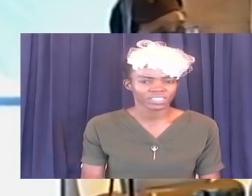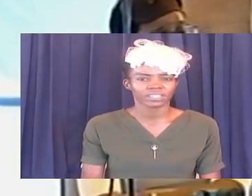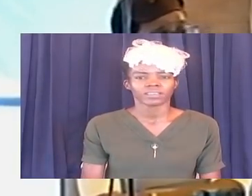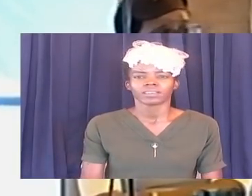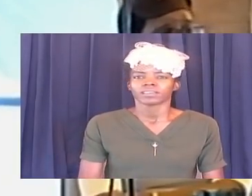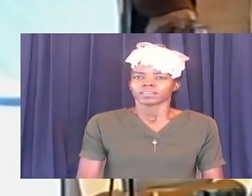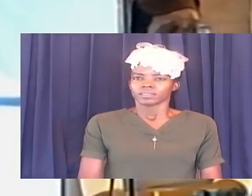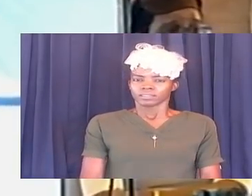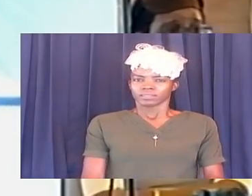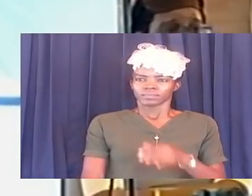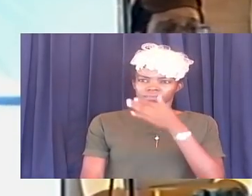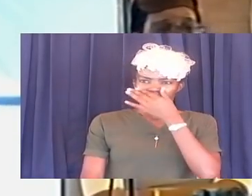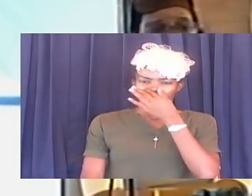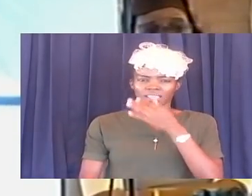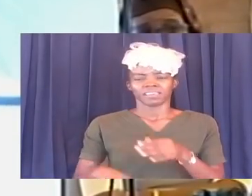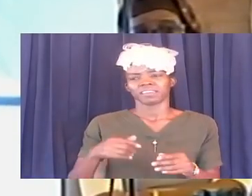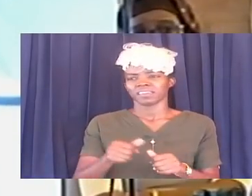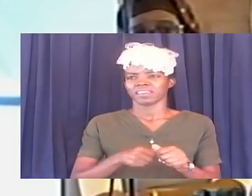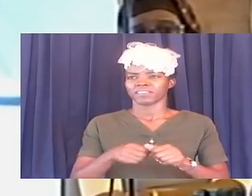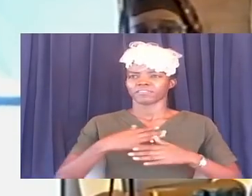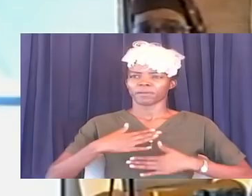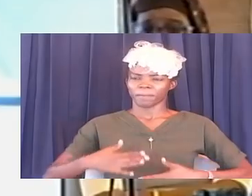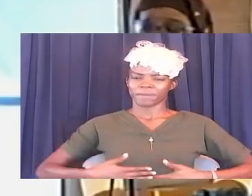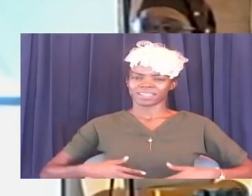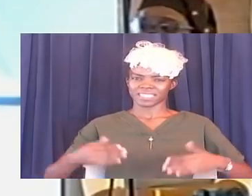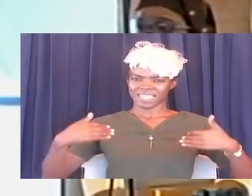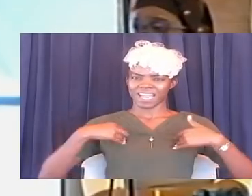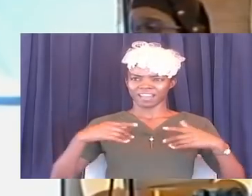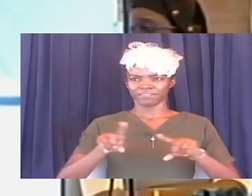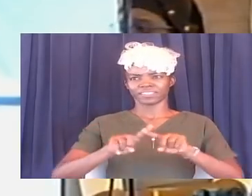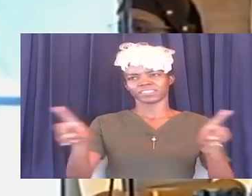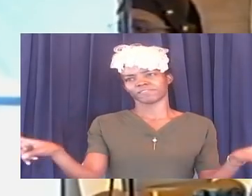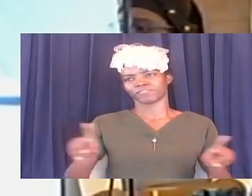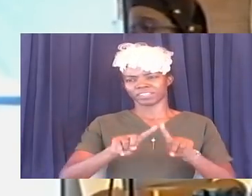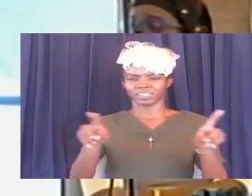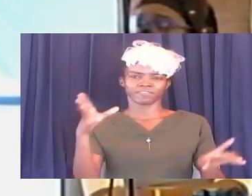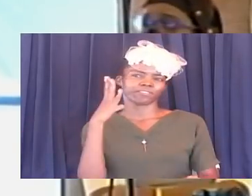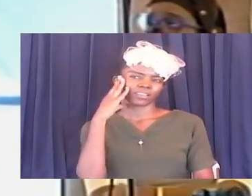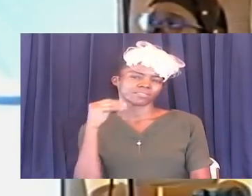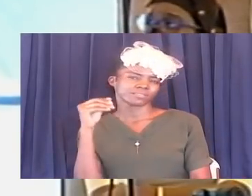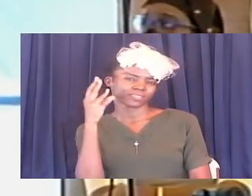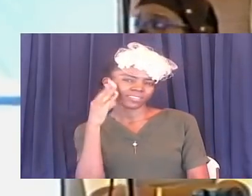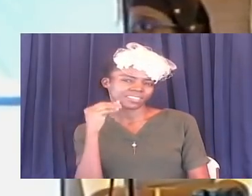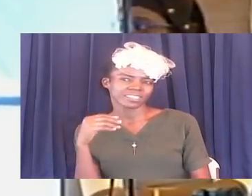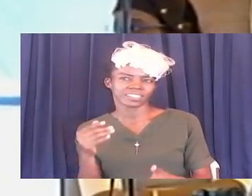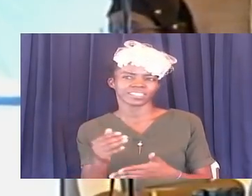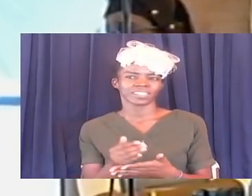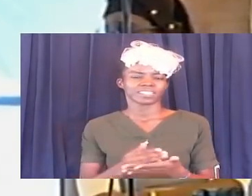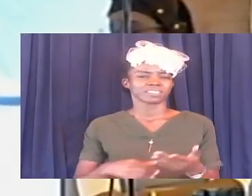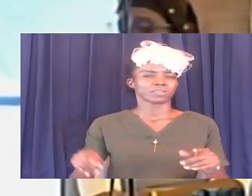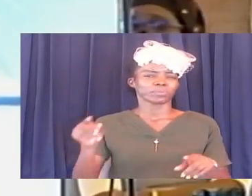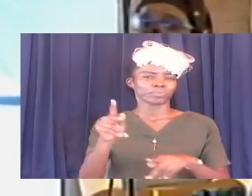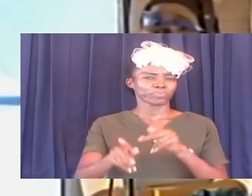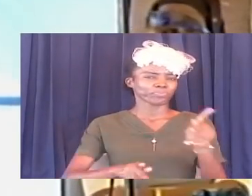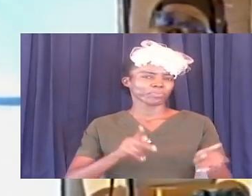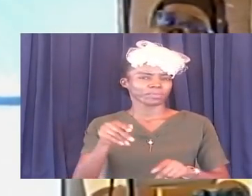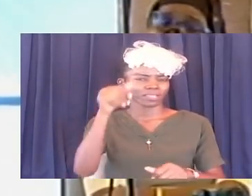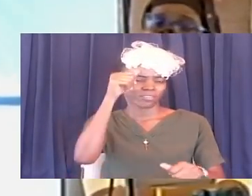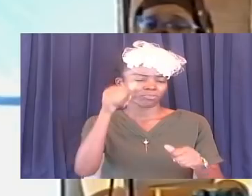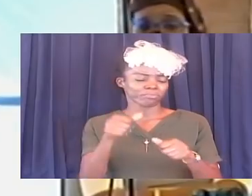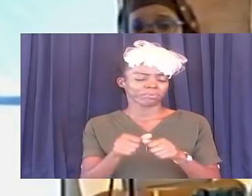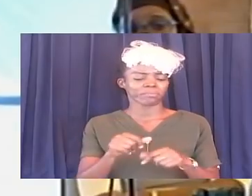experiences along the way. Hallelujah. Some of us remember when we were without, hallelujah, never had anything at